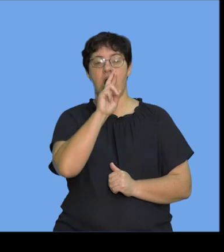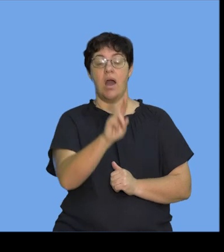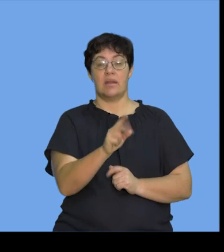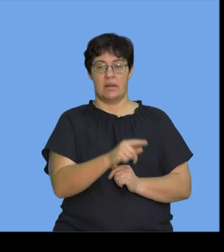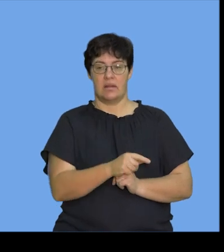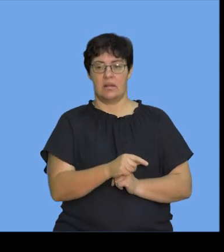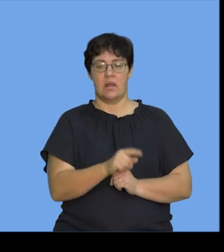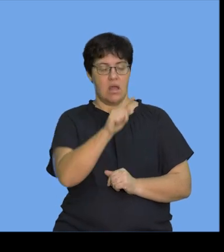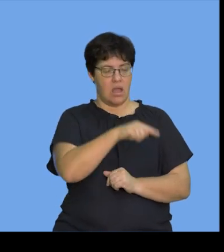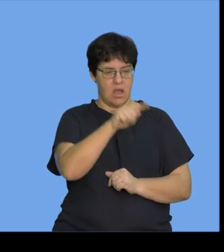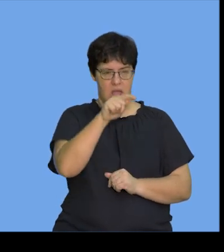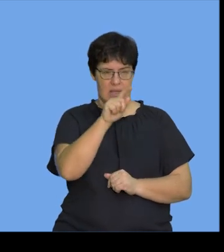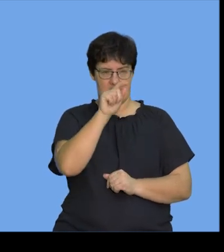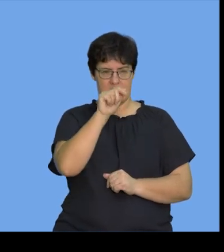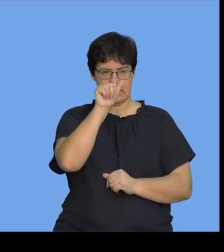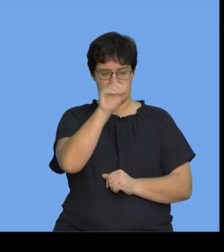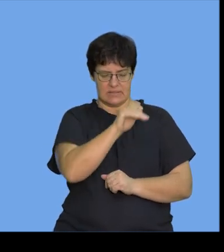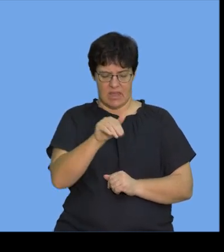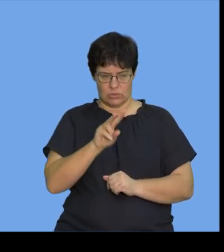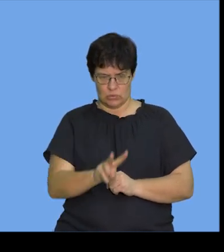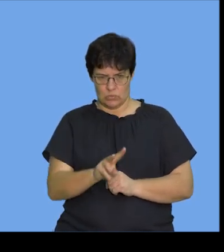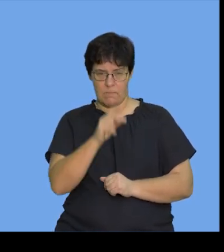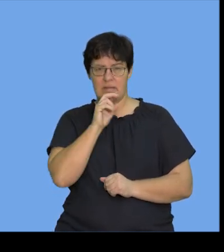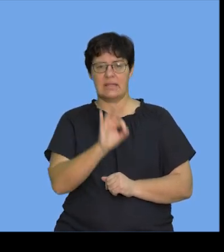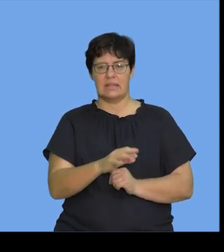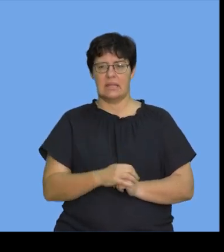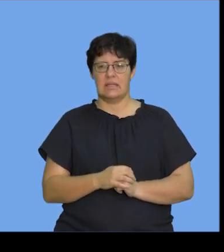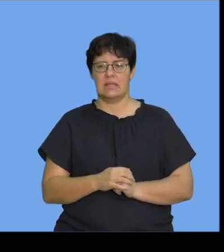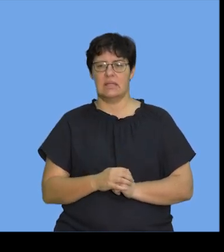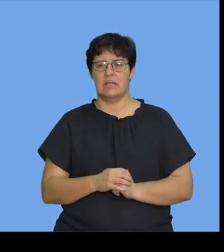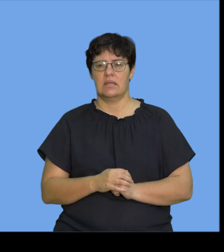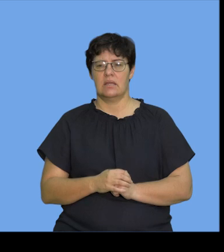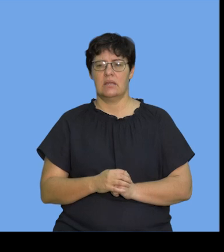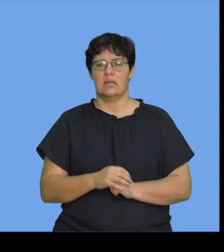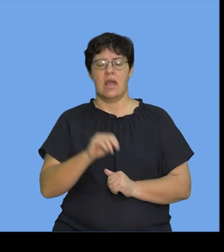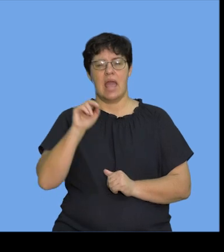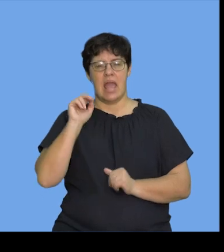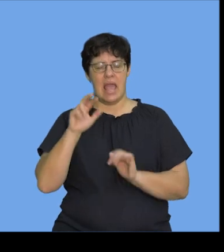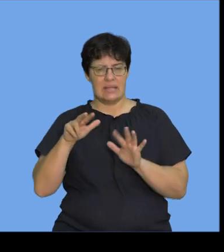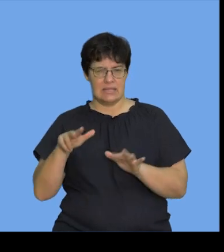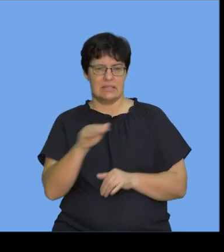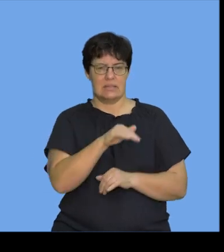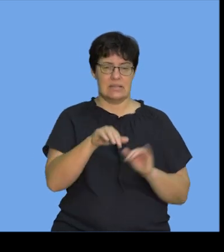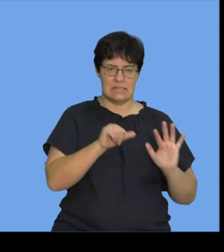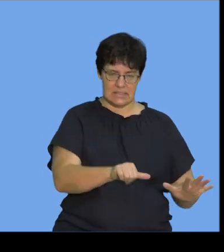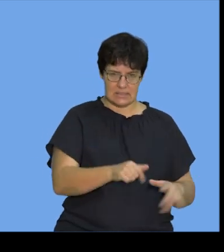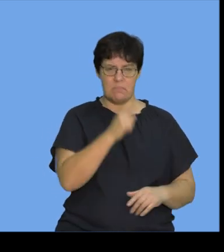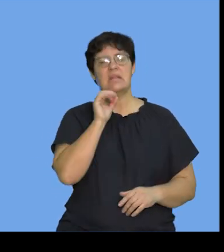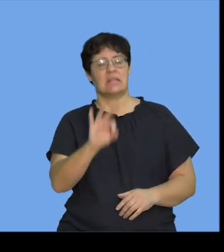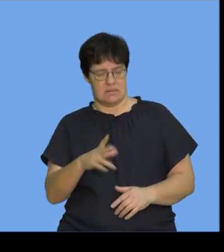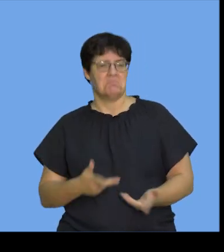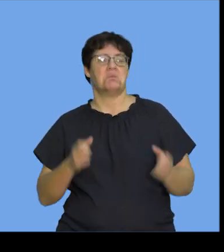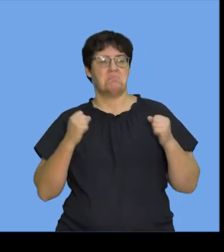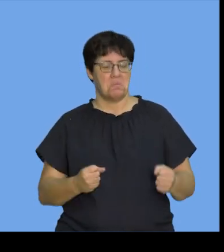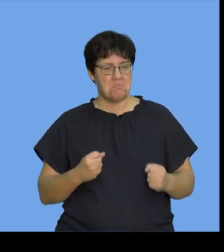the 6 divided by 2, which will give me 3, and it will be the 18 divided by 6, which will also be 3. So that's